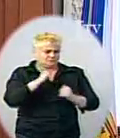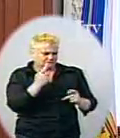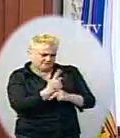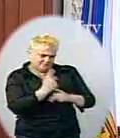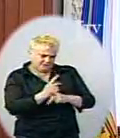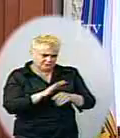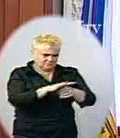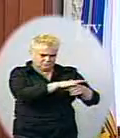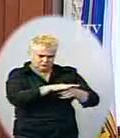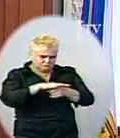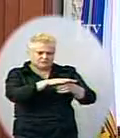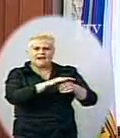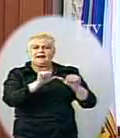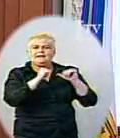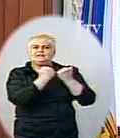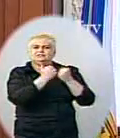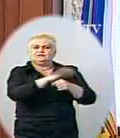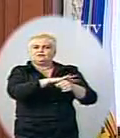development agency.